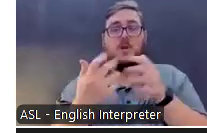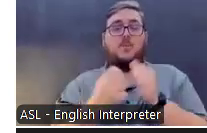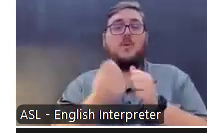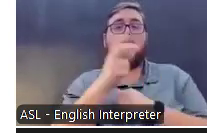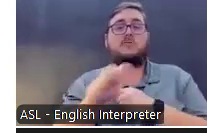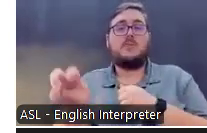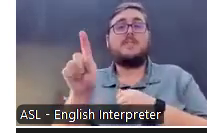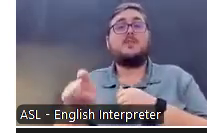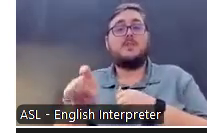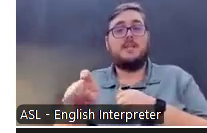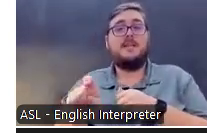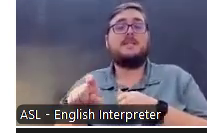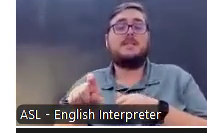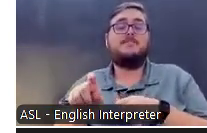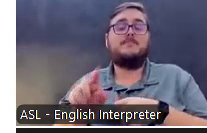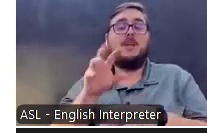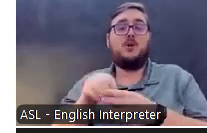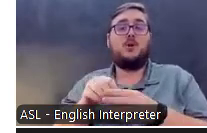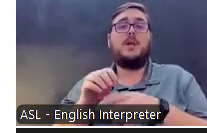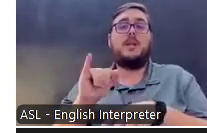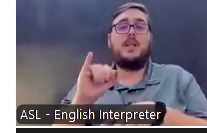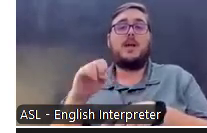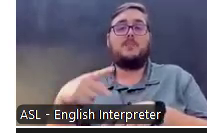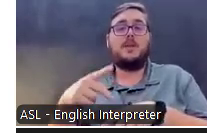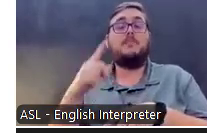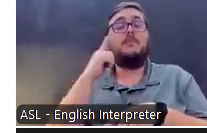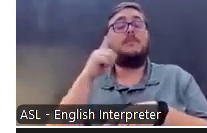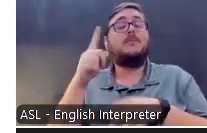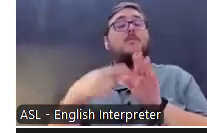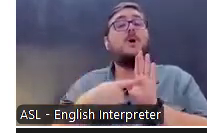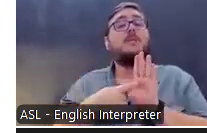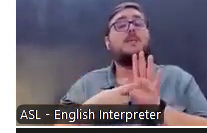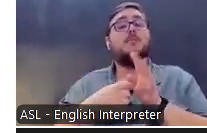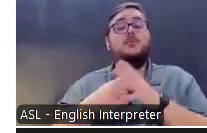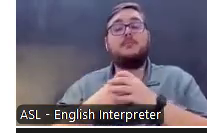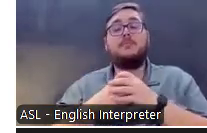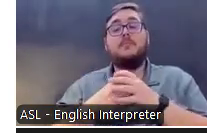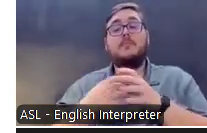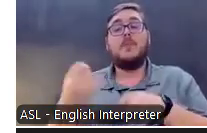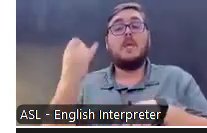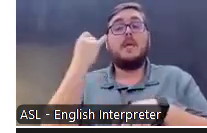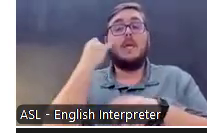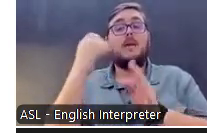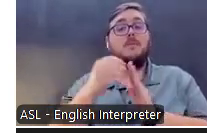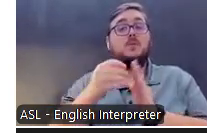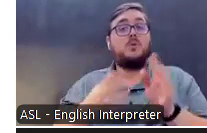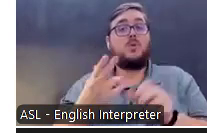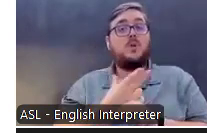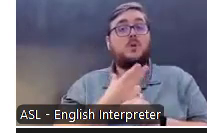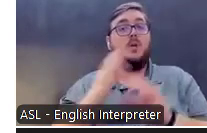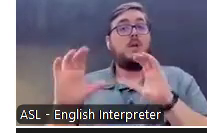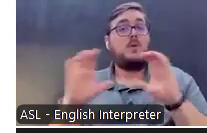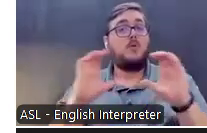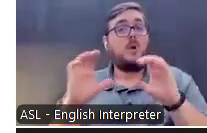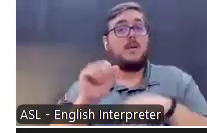IEP. For example, if a student is using a communication app, what is that going to